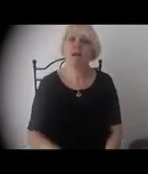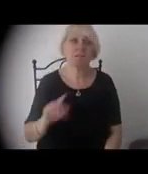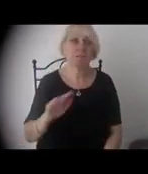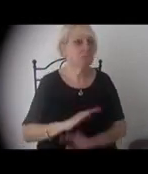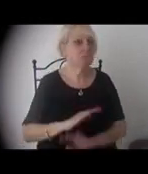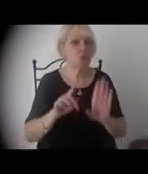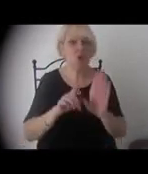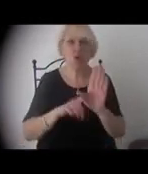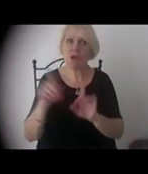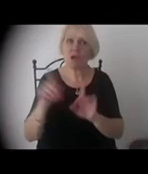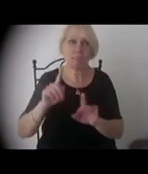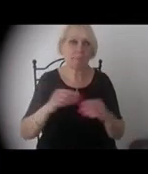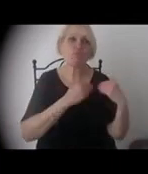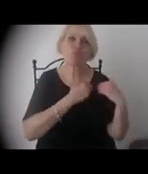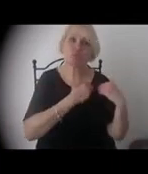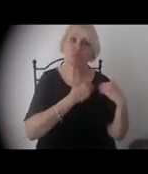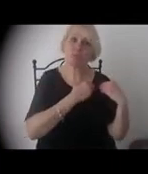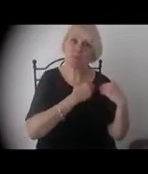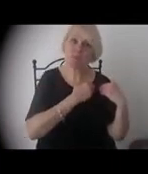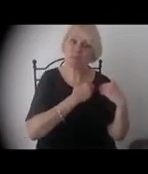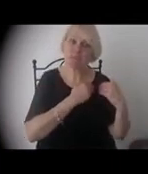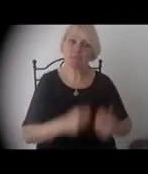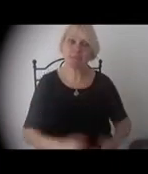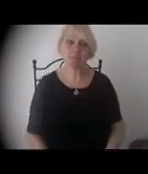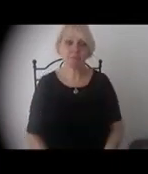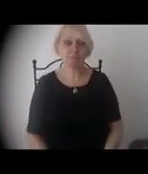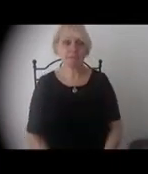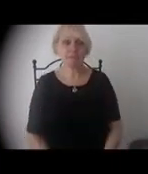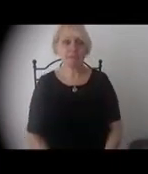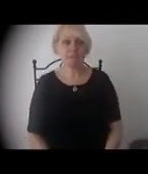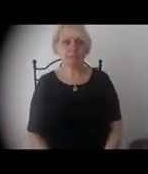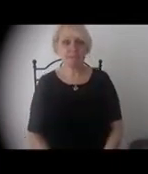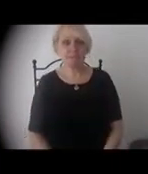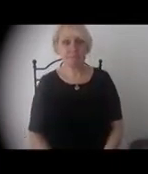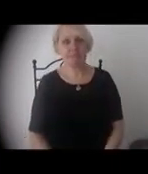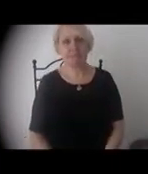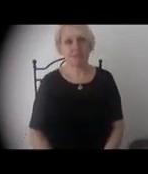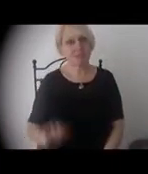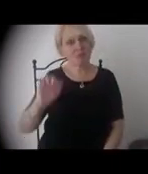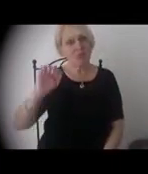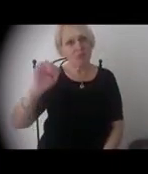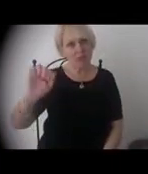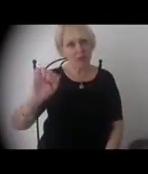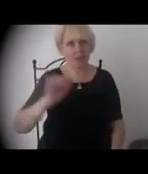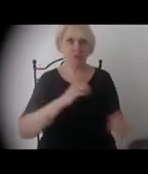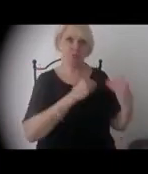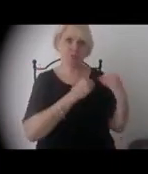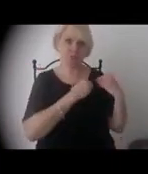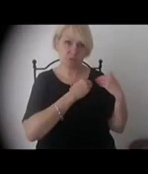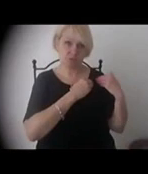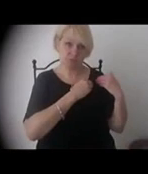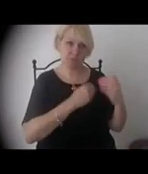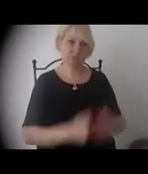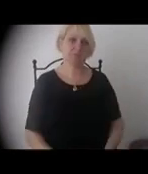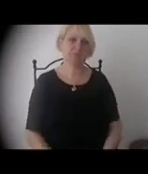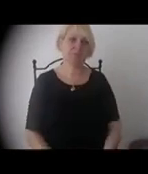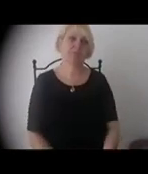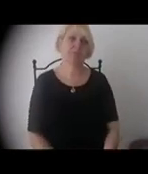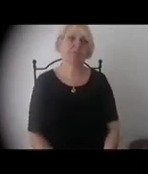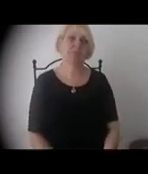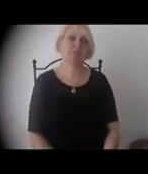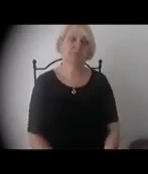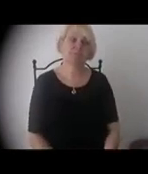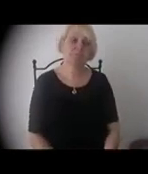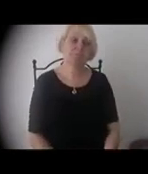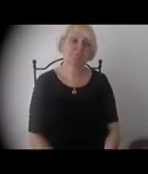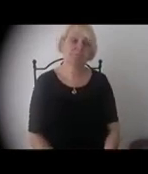wouldn't want them to feel that they're kind of carrying kind of all the responsibility for helping people as well. And so,